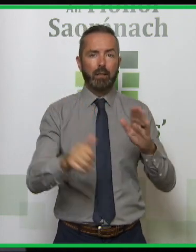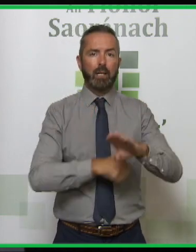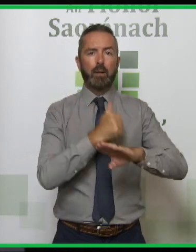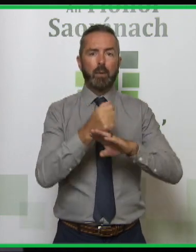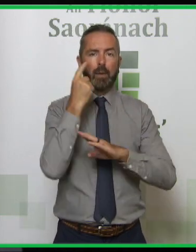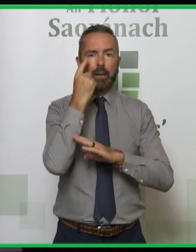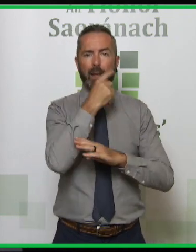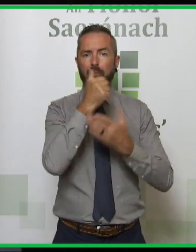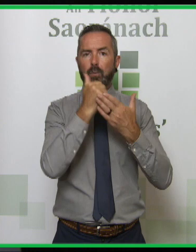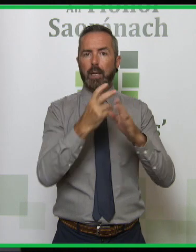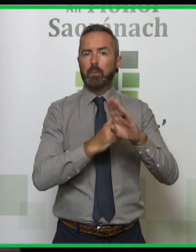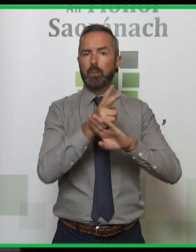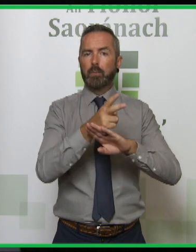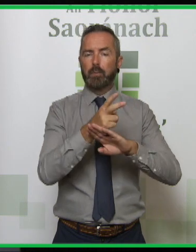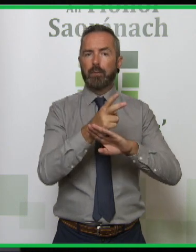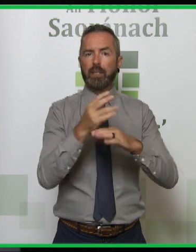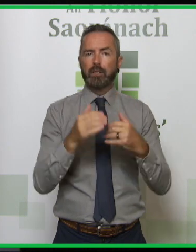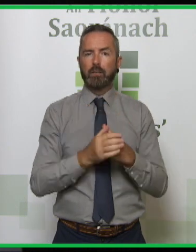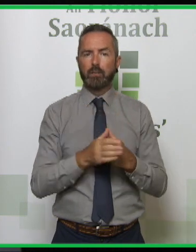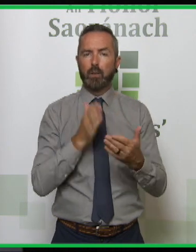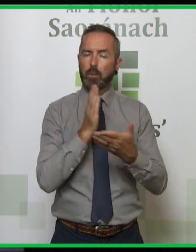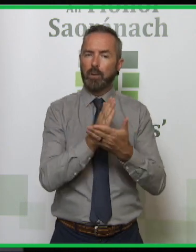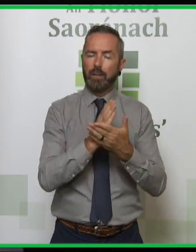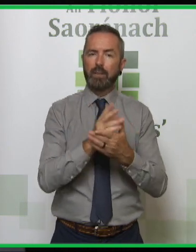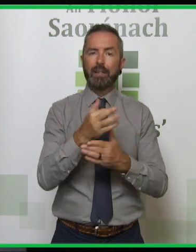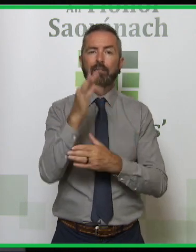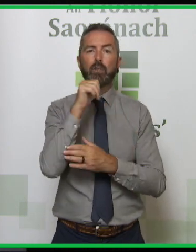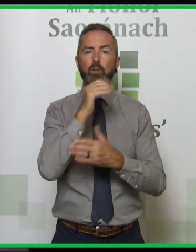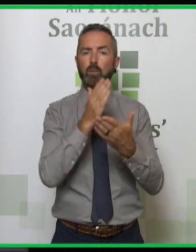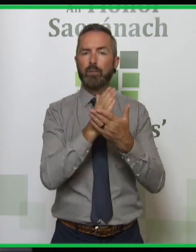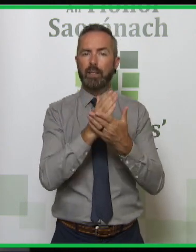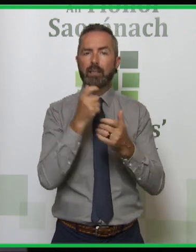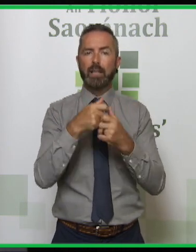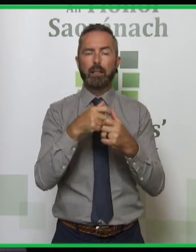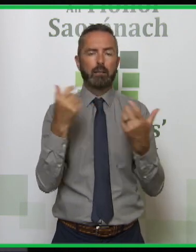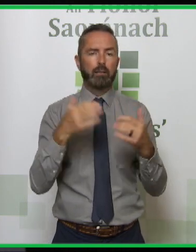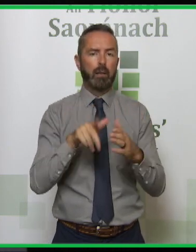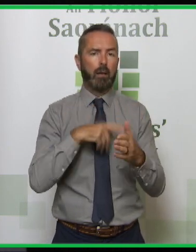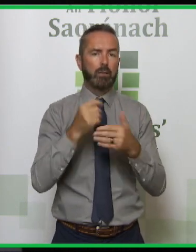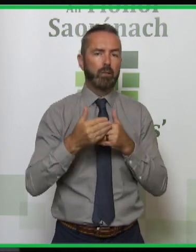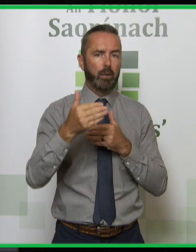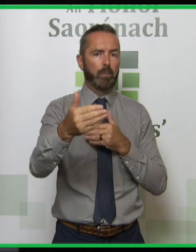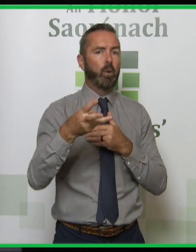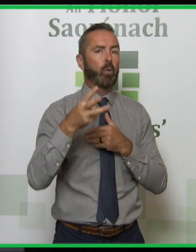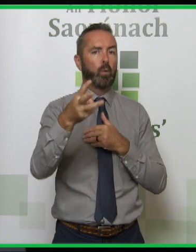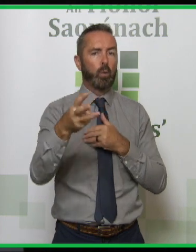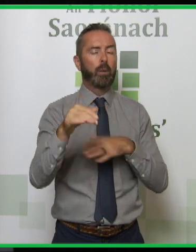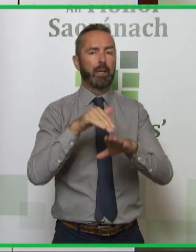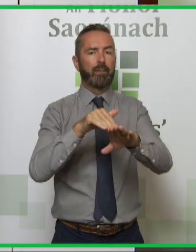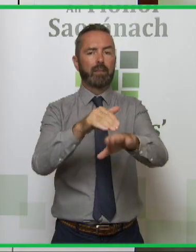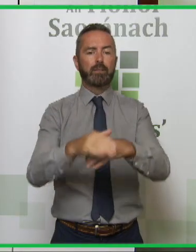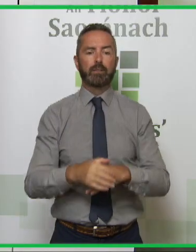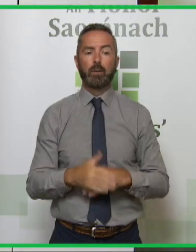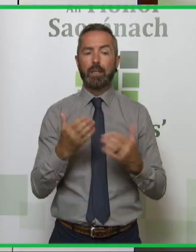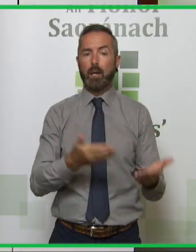prevention, because if we don't do prevention well, we pay for it in the long run. So with that, I'm going to hand you over to Karen. Thanks, Richie.